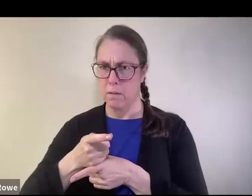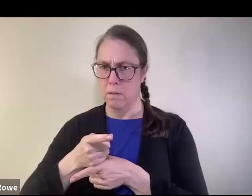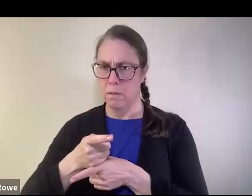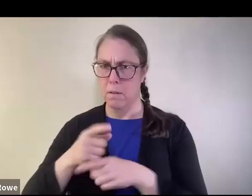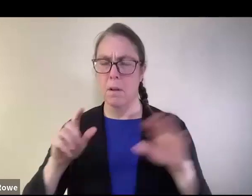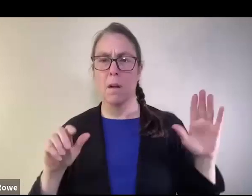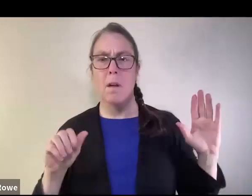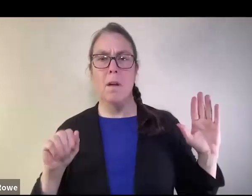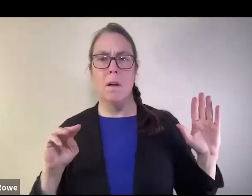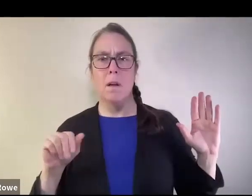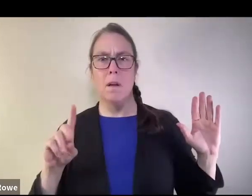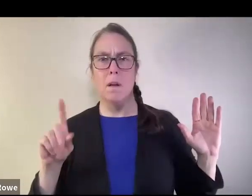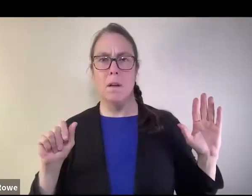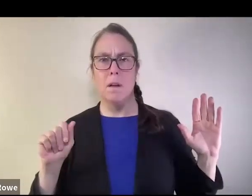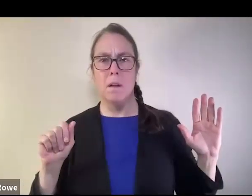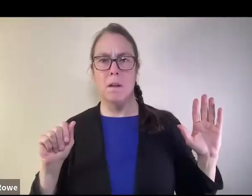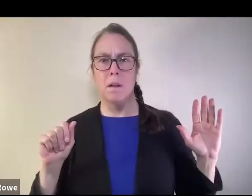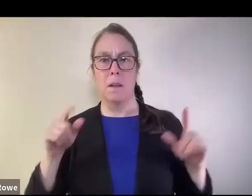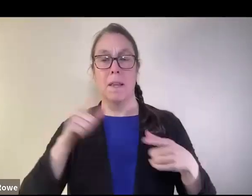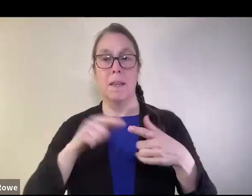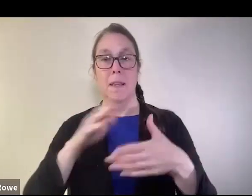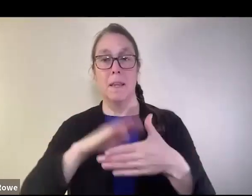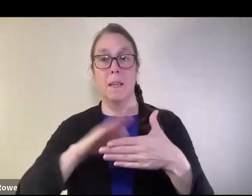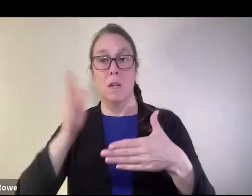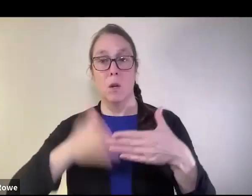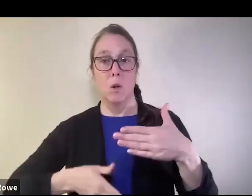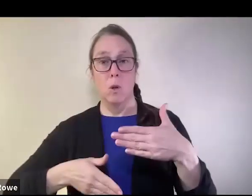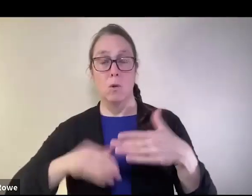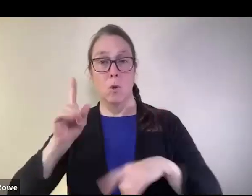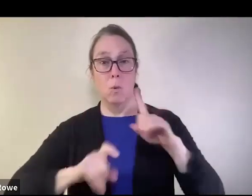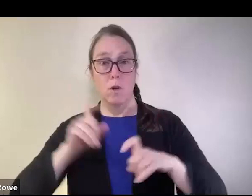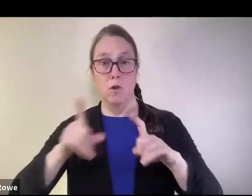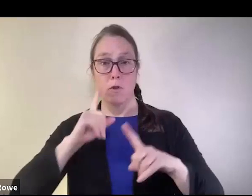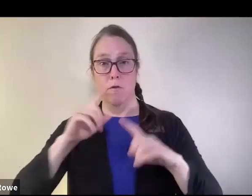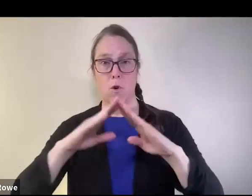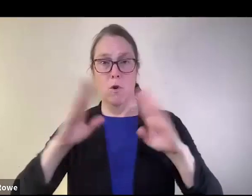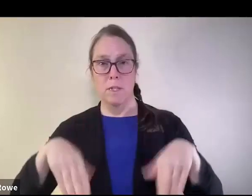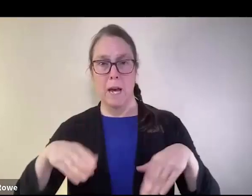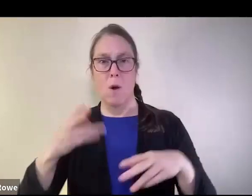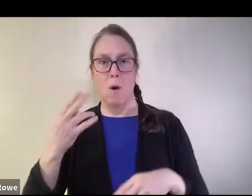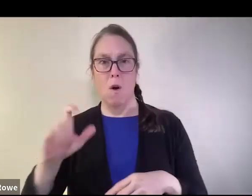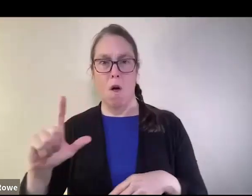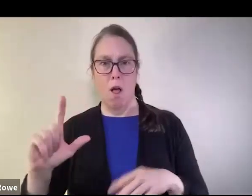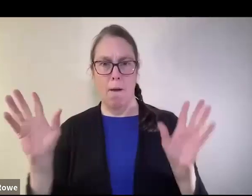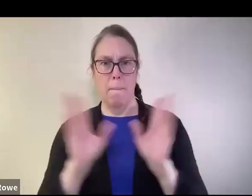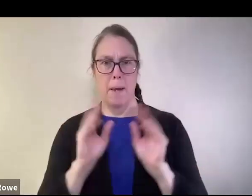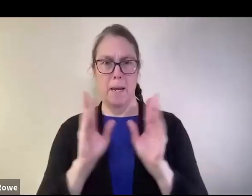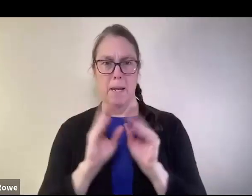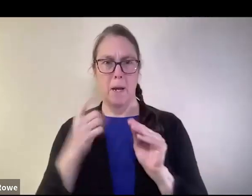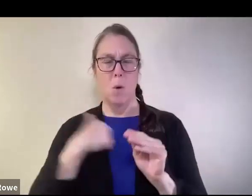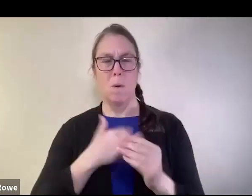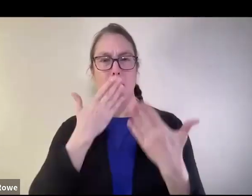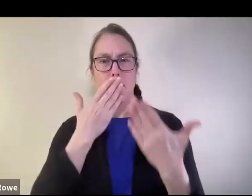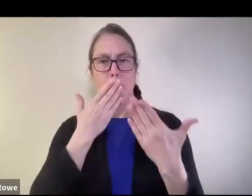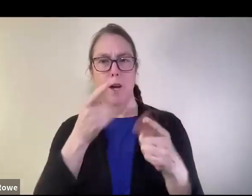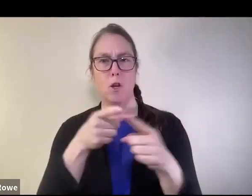Okay. This concludes the questions for the town hall meetings, and we really thank you so much for